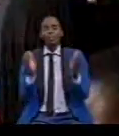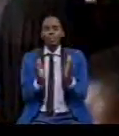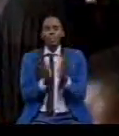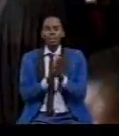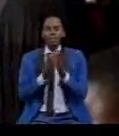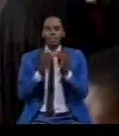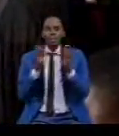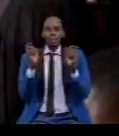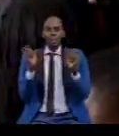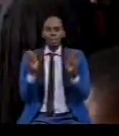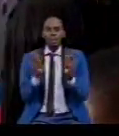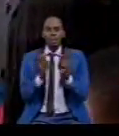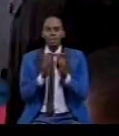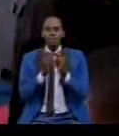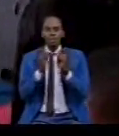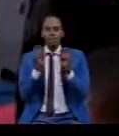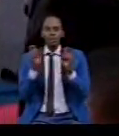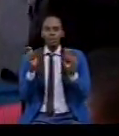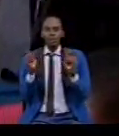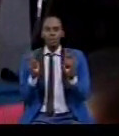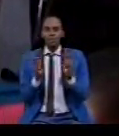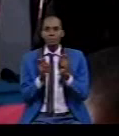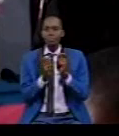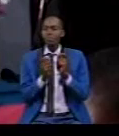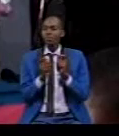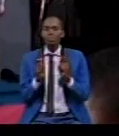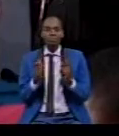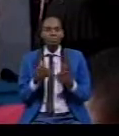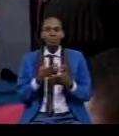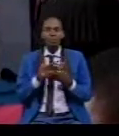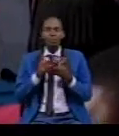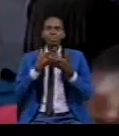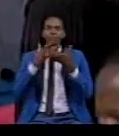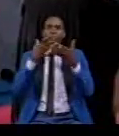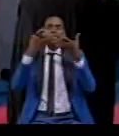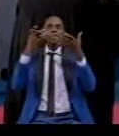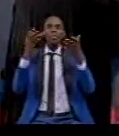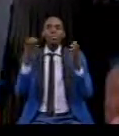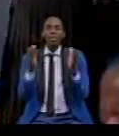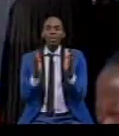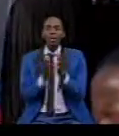Authorization to walk in his steps.